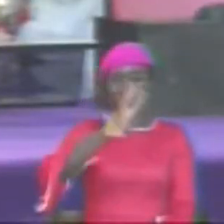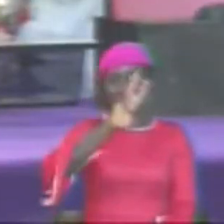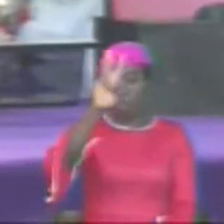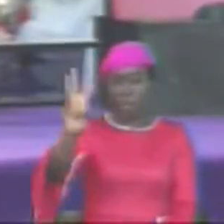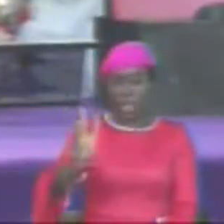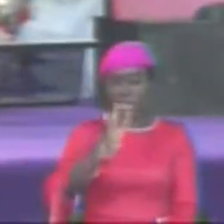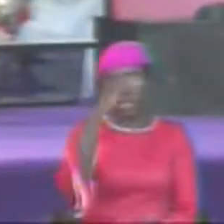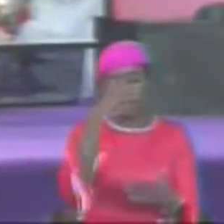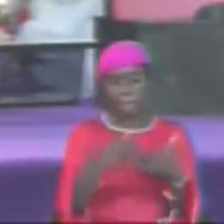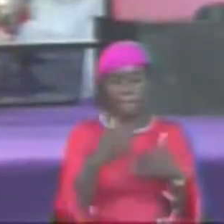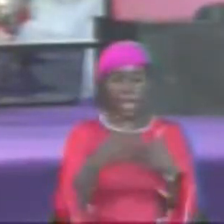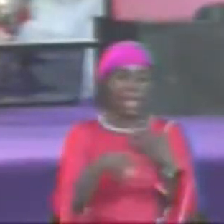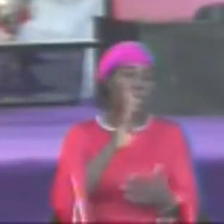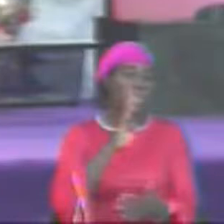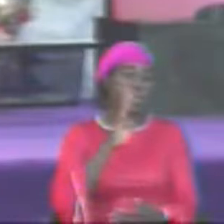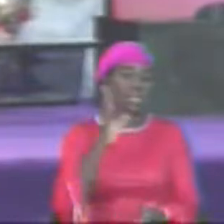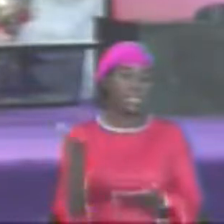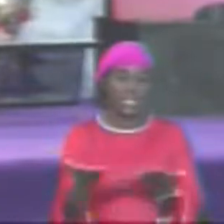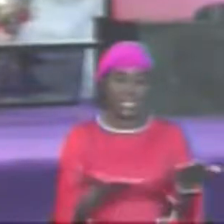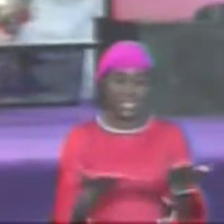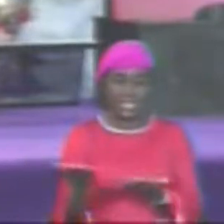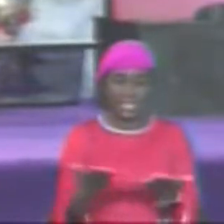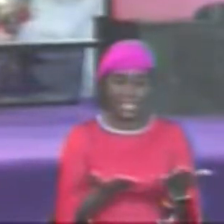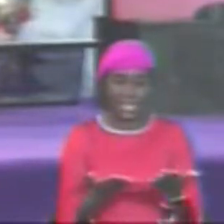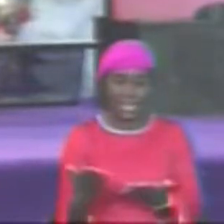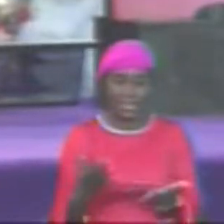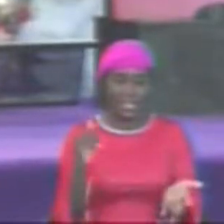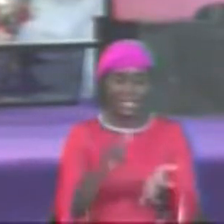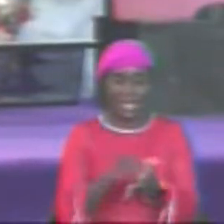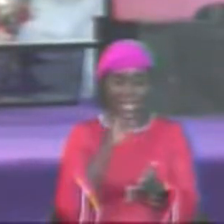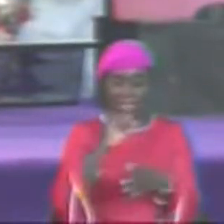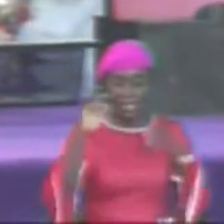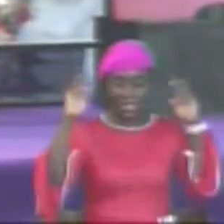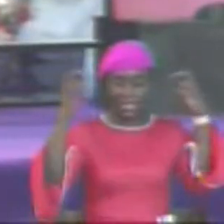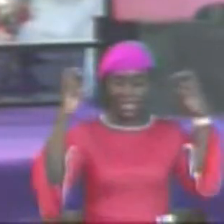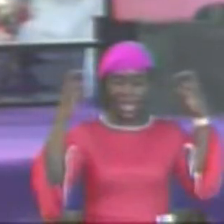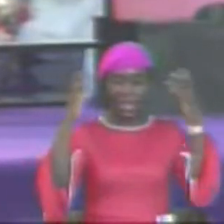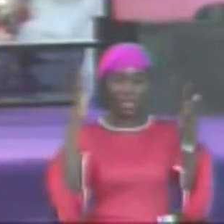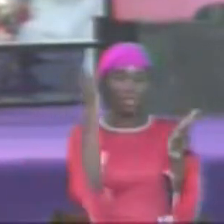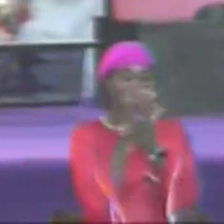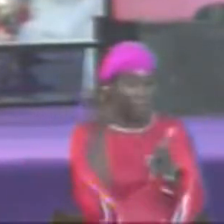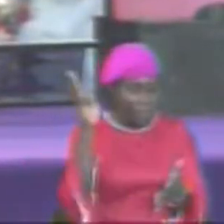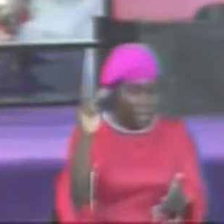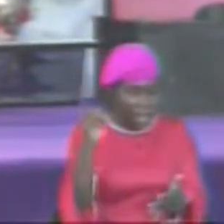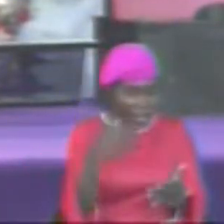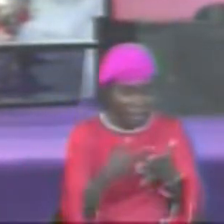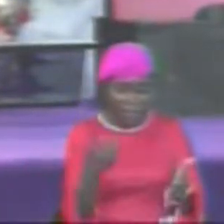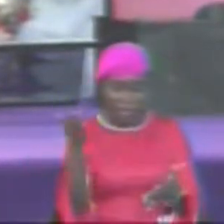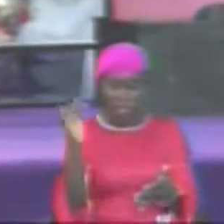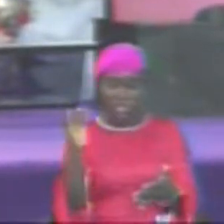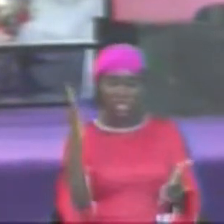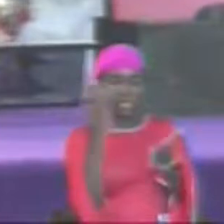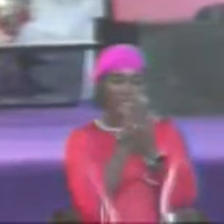Wednesday Manna Water service that is tagged. Stop them before they stop you.